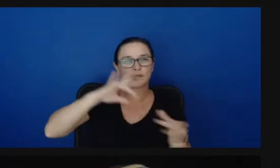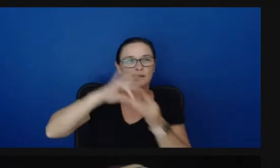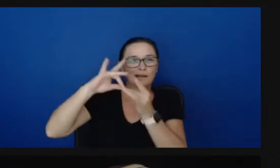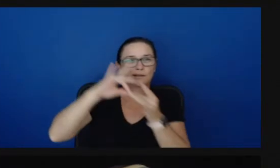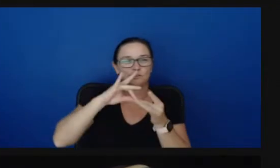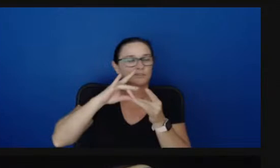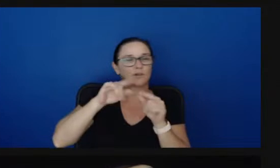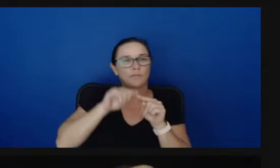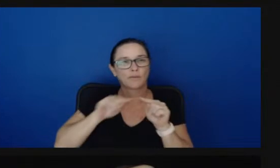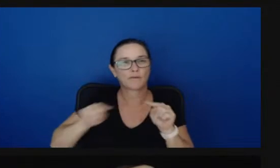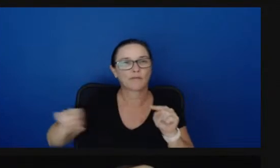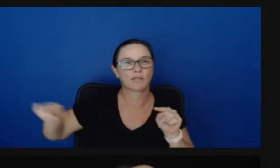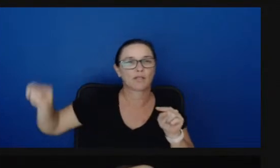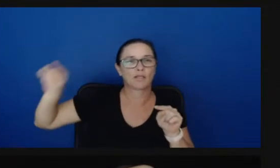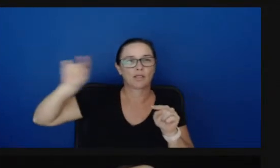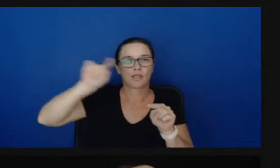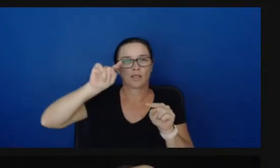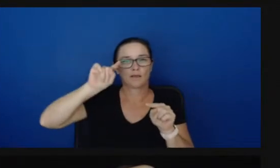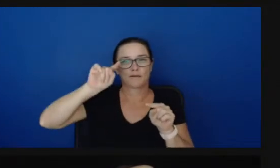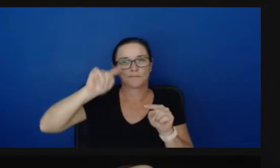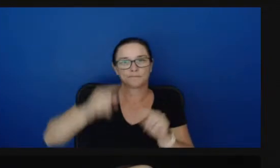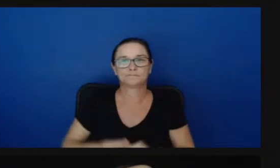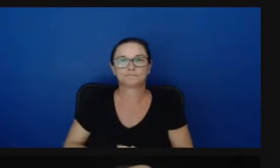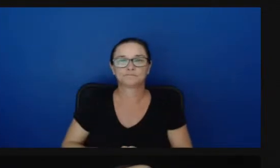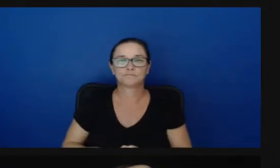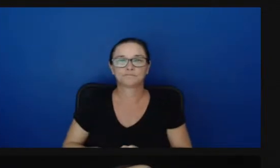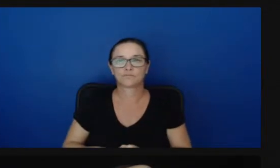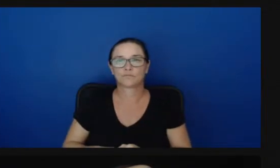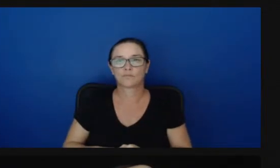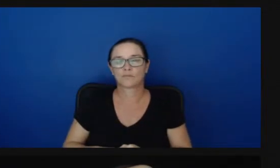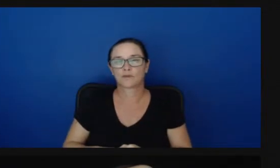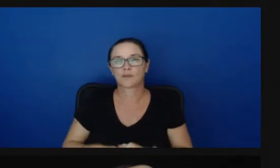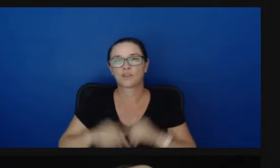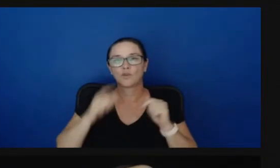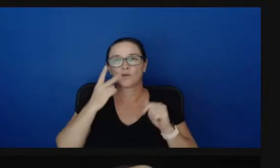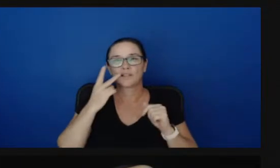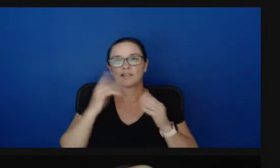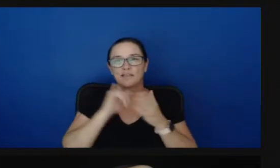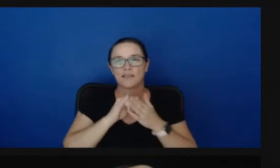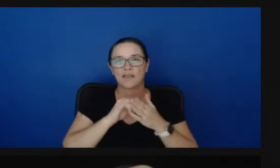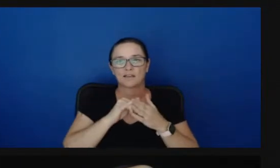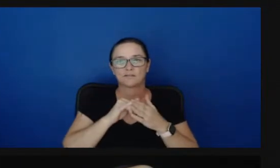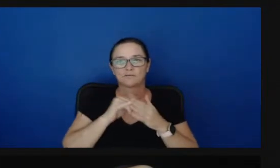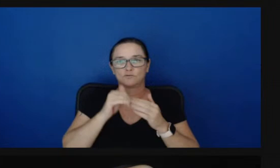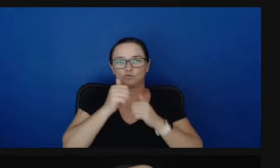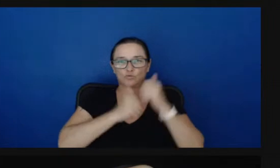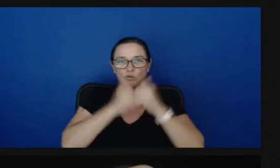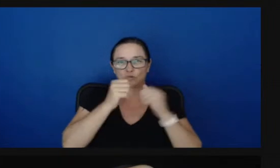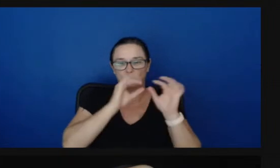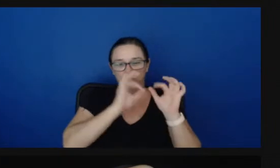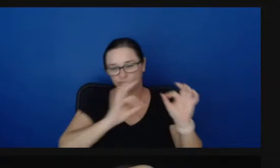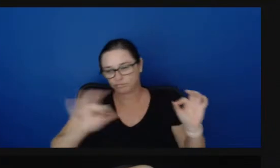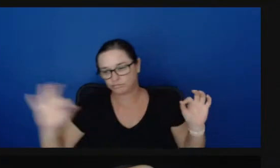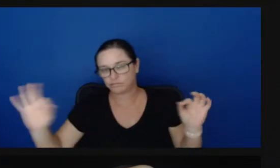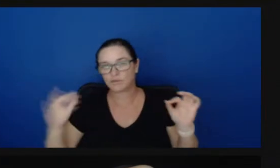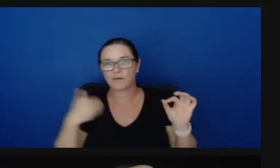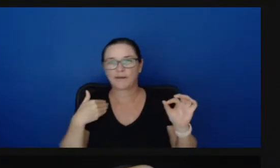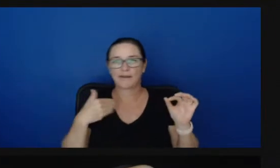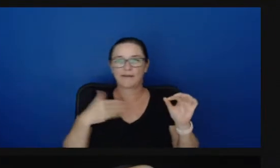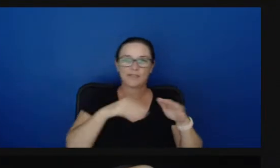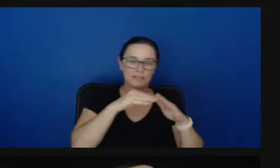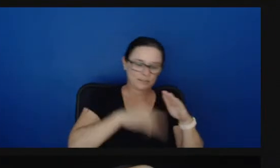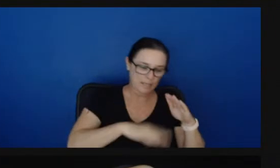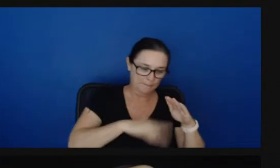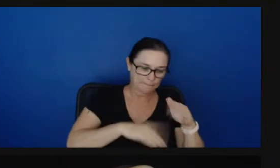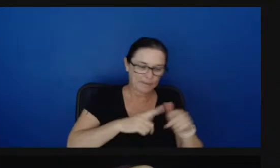here. You see that they really light up these structures. Moving across there. That deep structure, and then the shallow